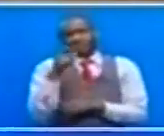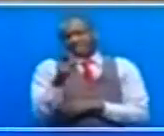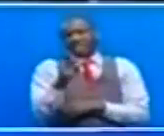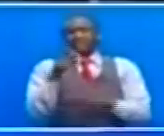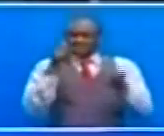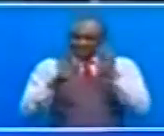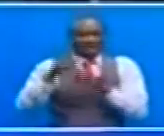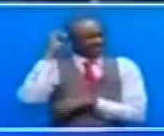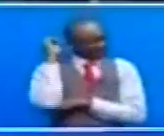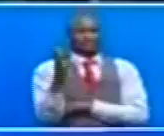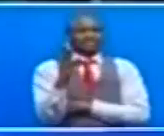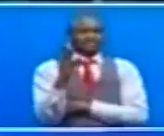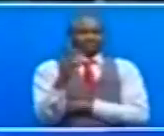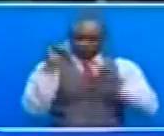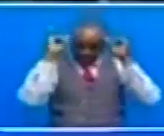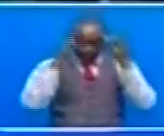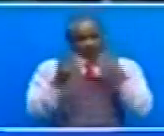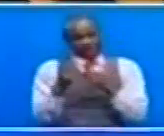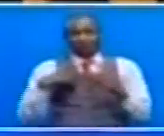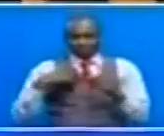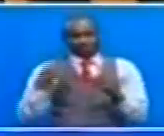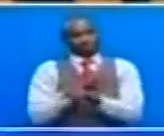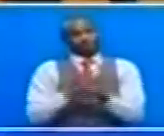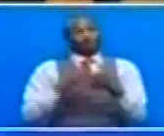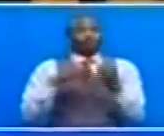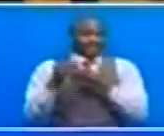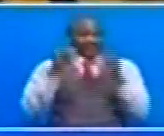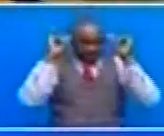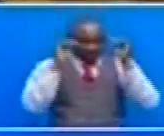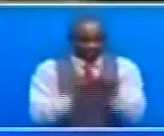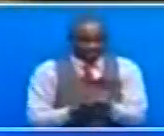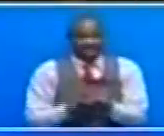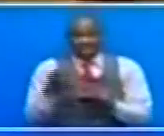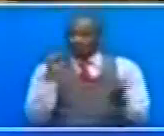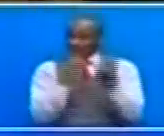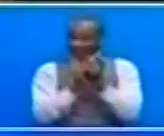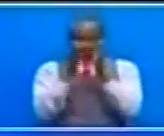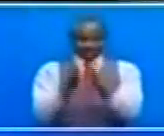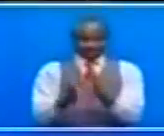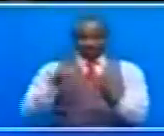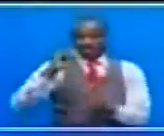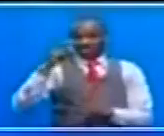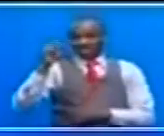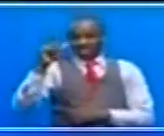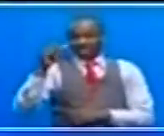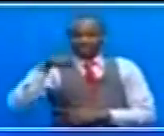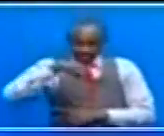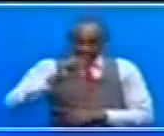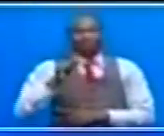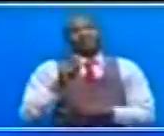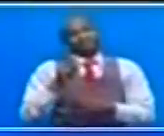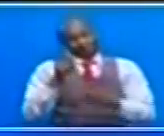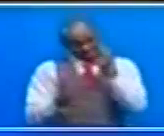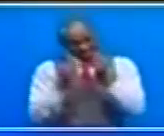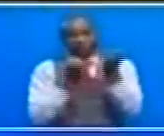has become too expensive for small-scale farmers. Meet Charles, a new kind of dairy farmer